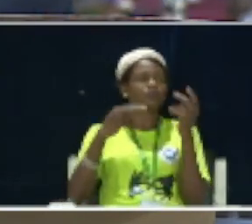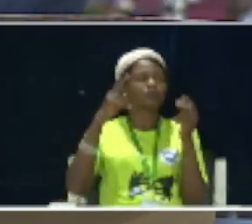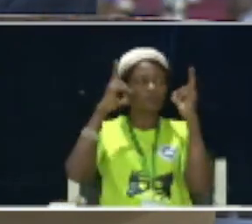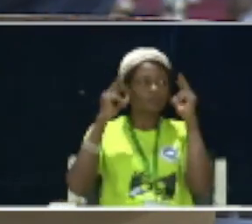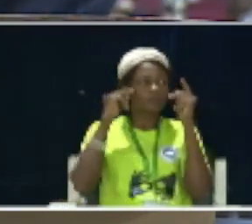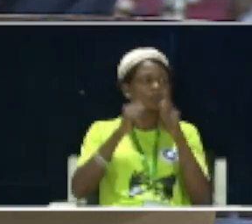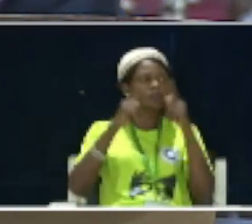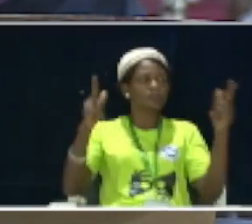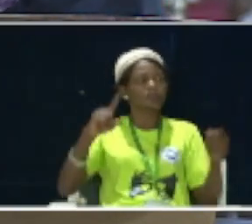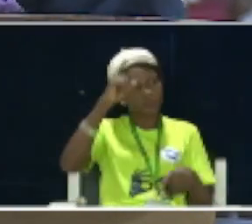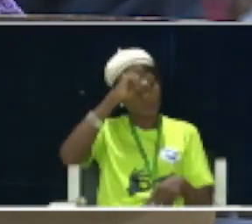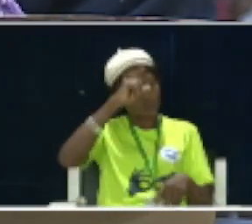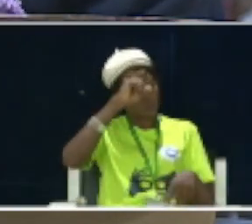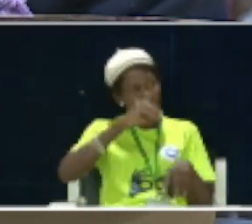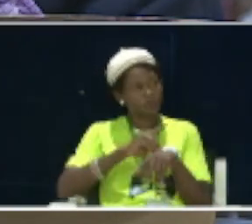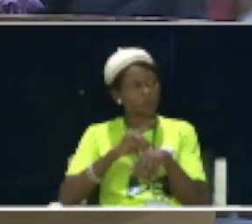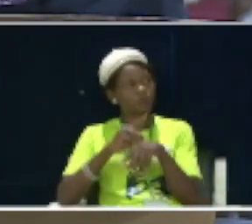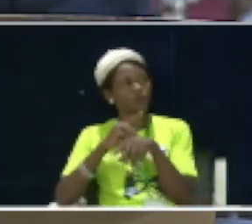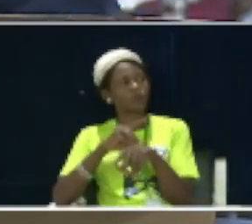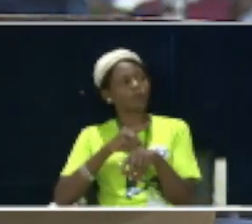exceeding wisdom.